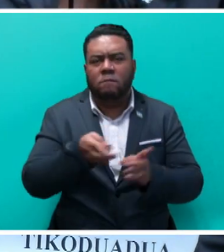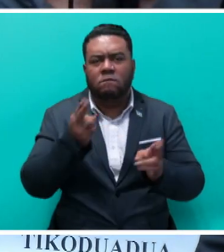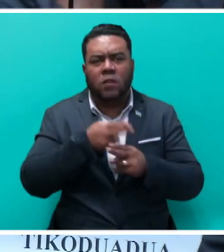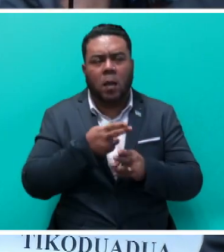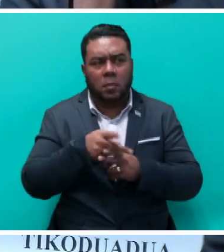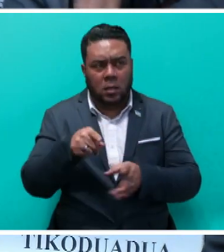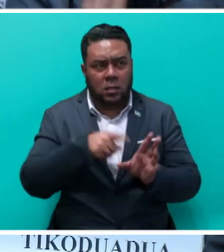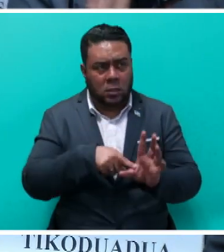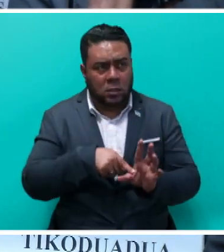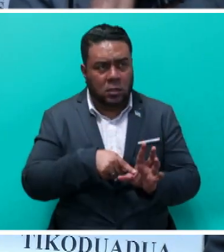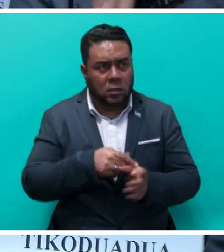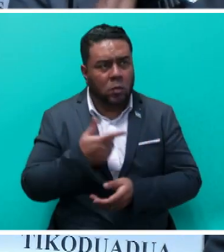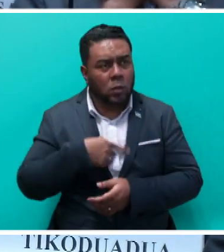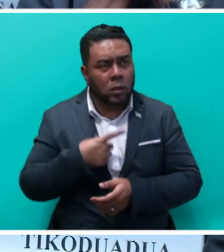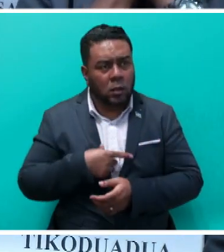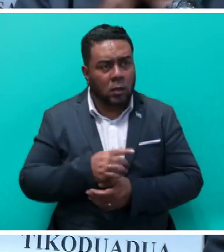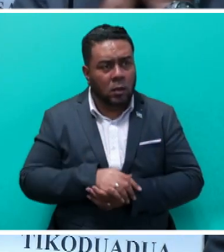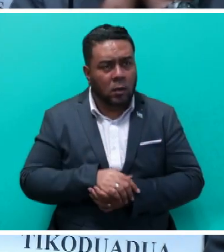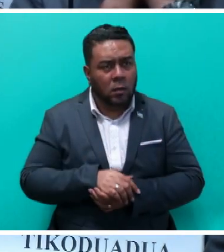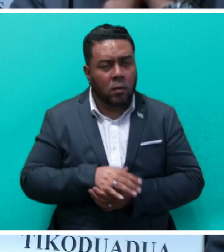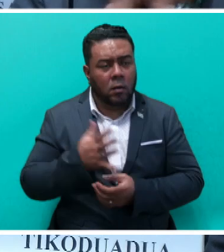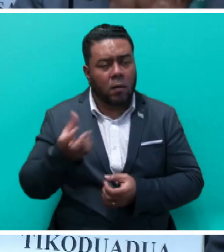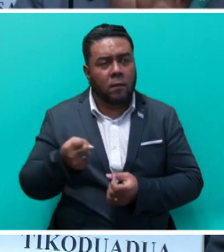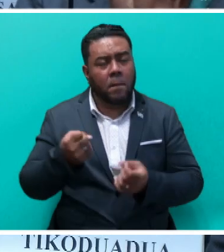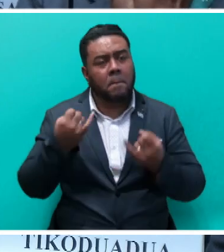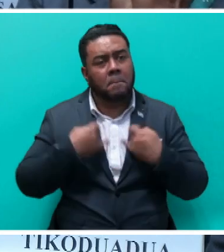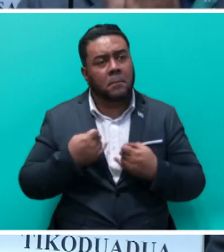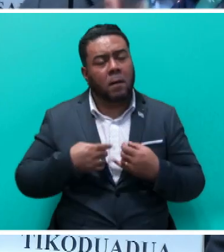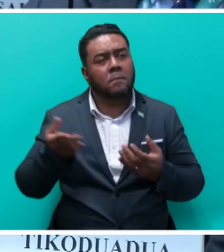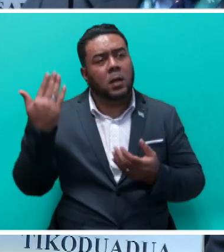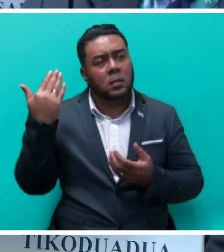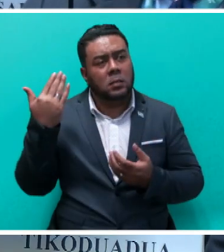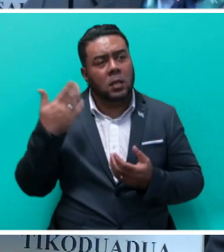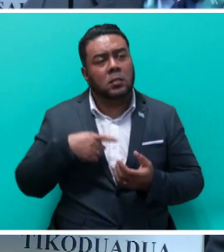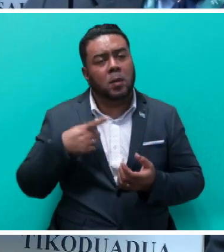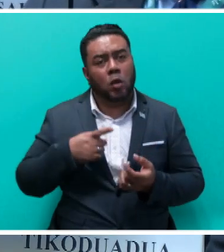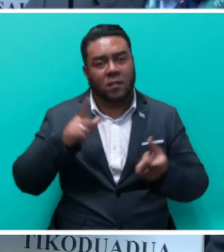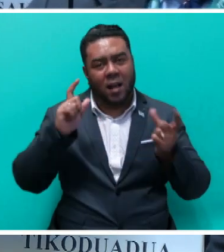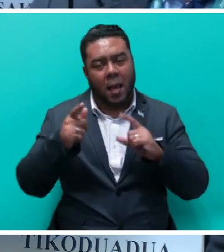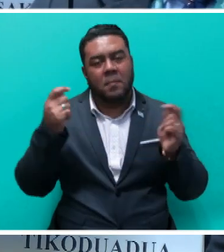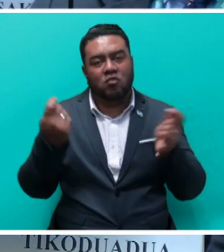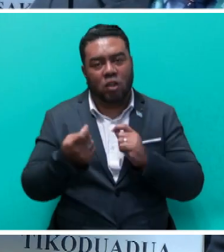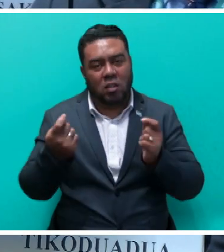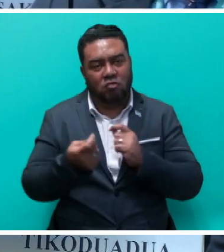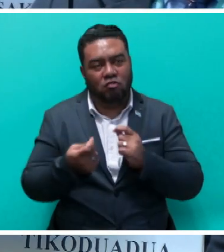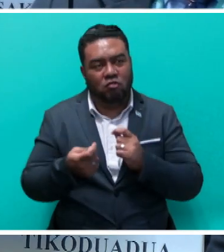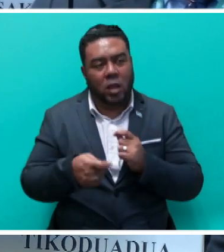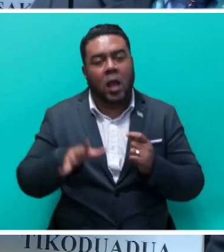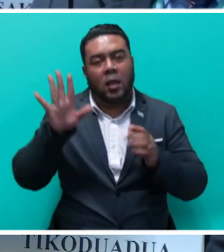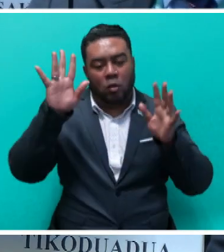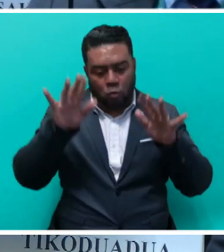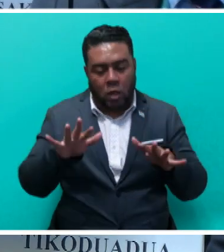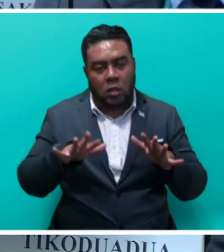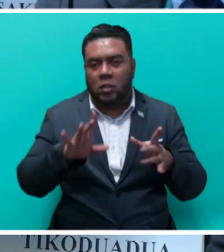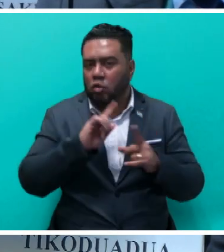Now, the reason being is not that the farmers haven't done their part. It's because of the climate change and the rain pattern is